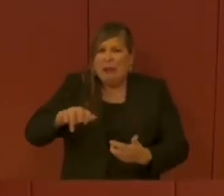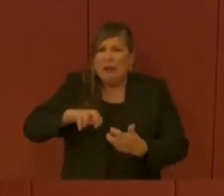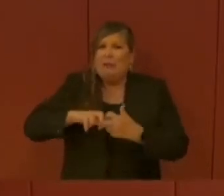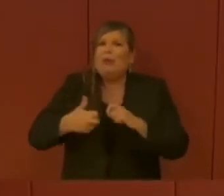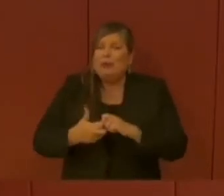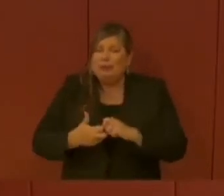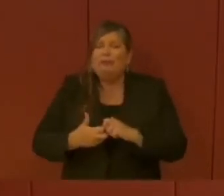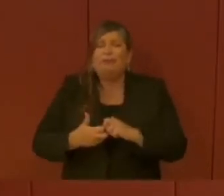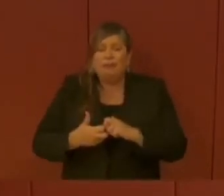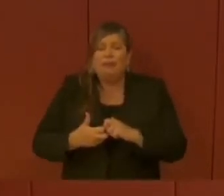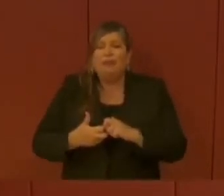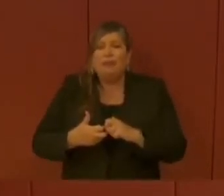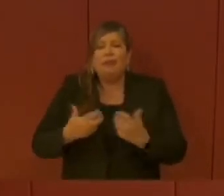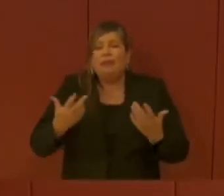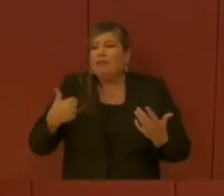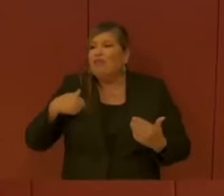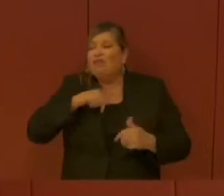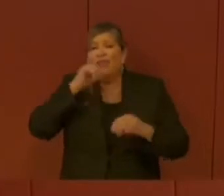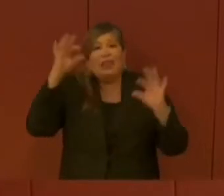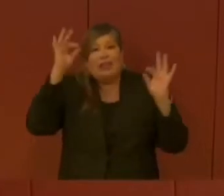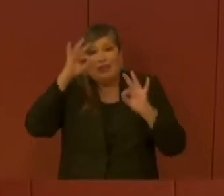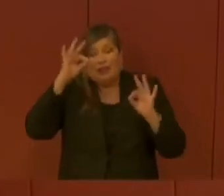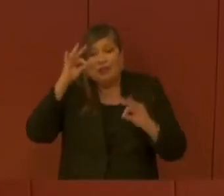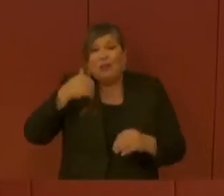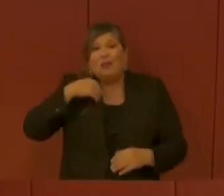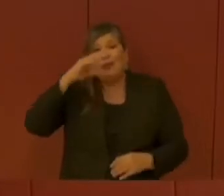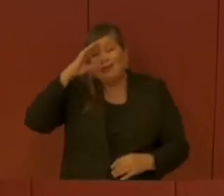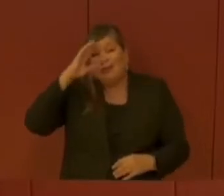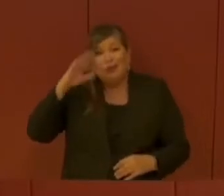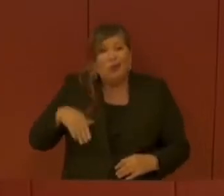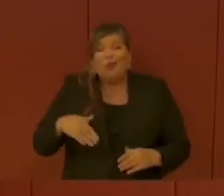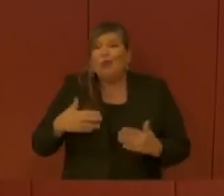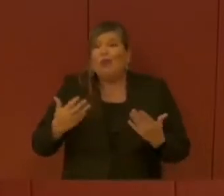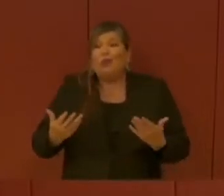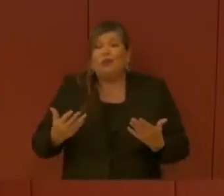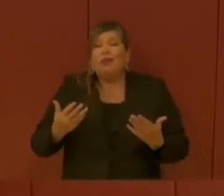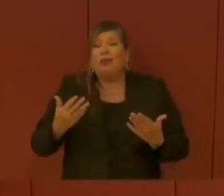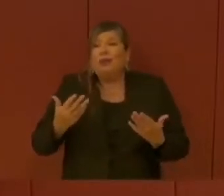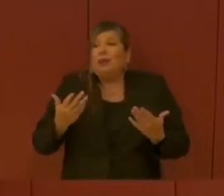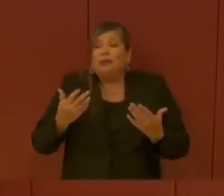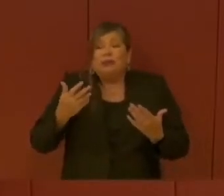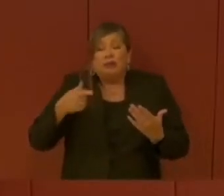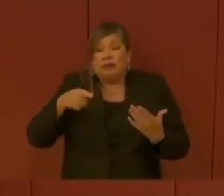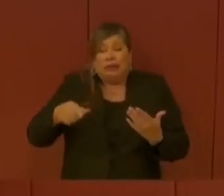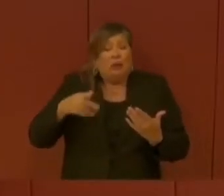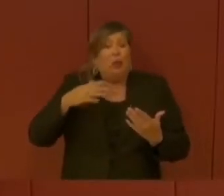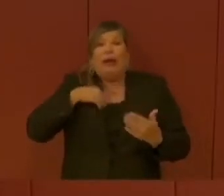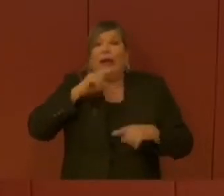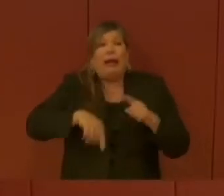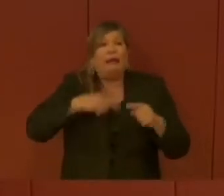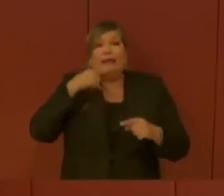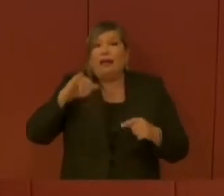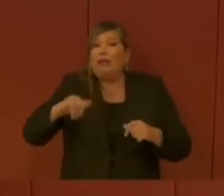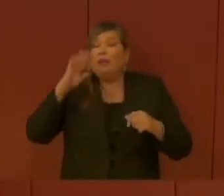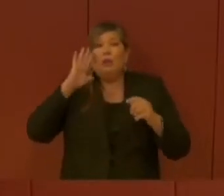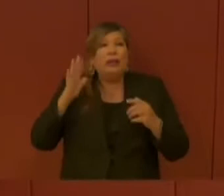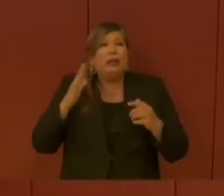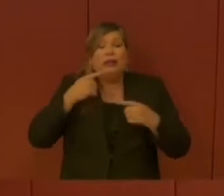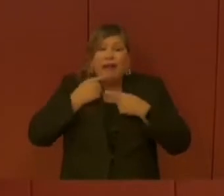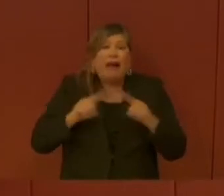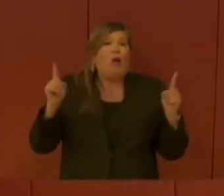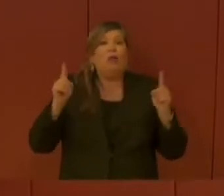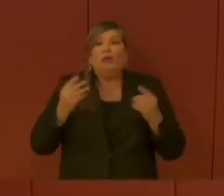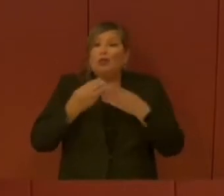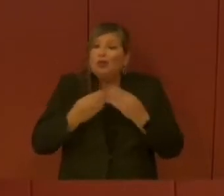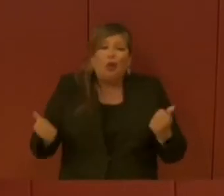practical application. No one's naive that you can make an announcement and all of this solves itself. This is going to be stubborn. This is